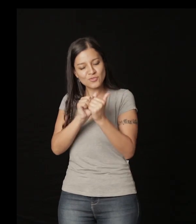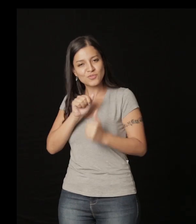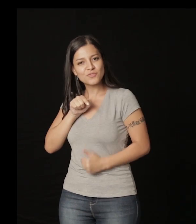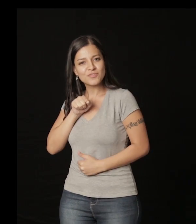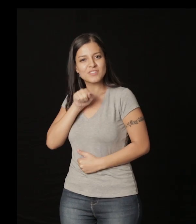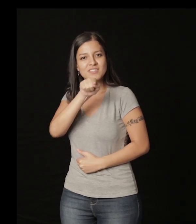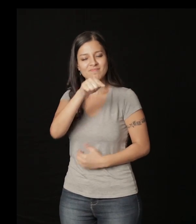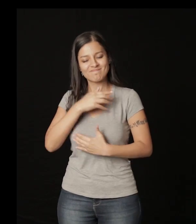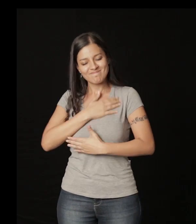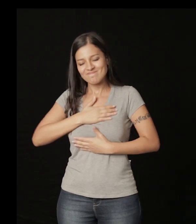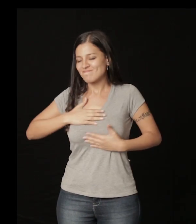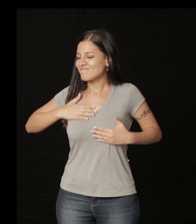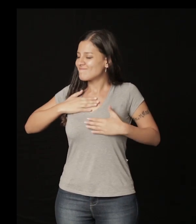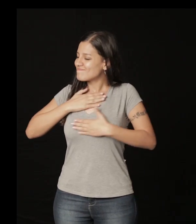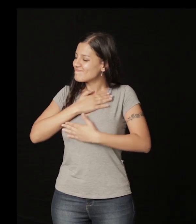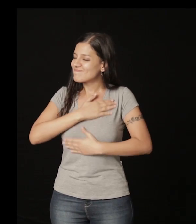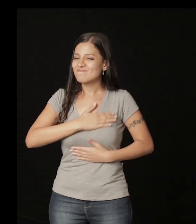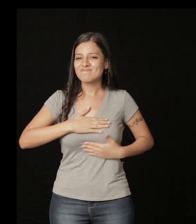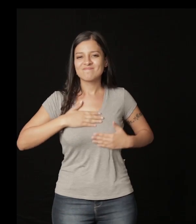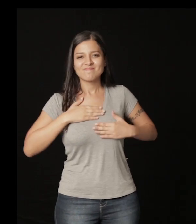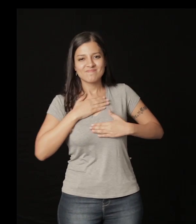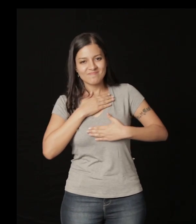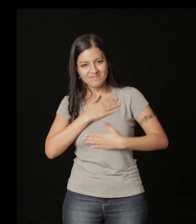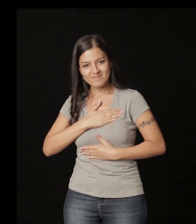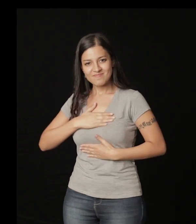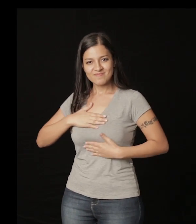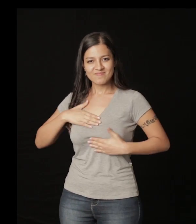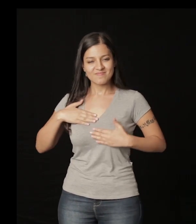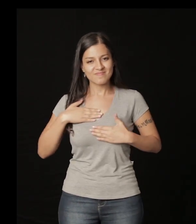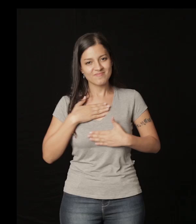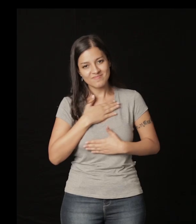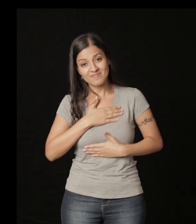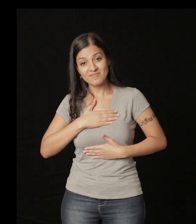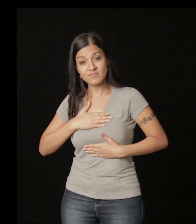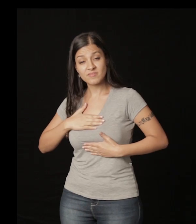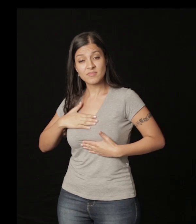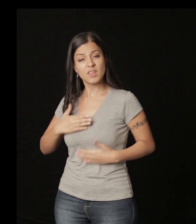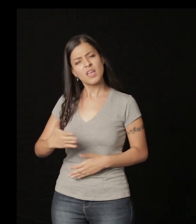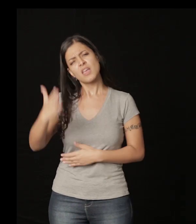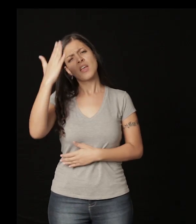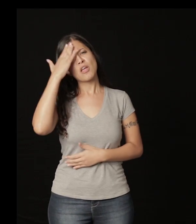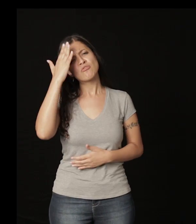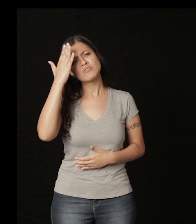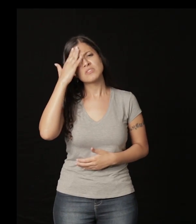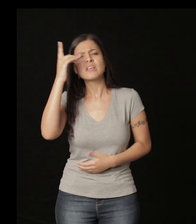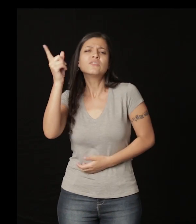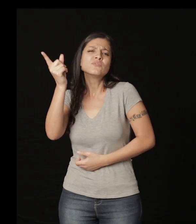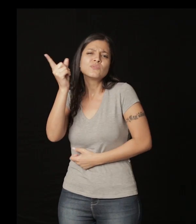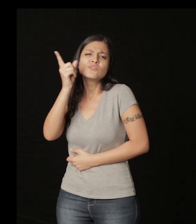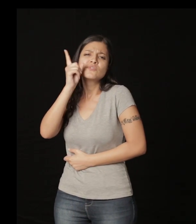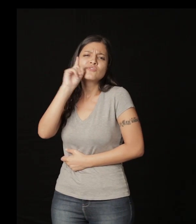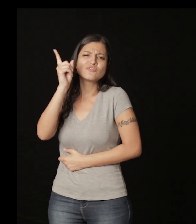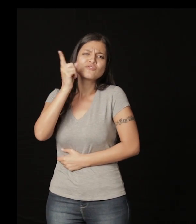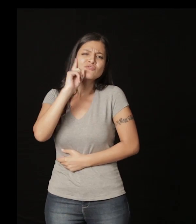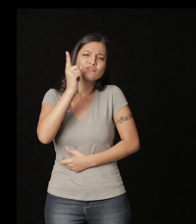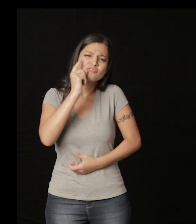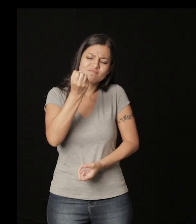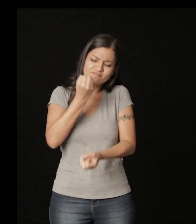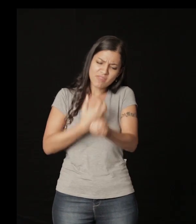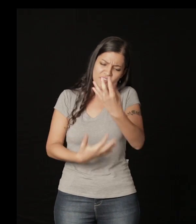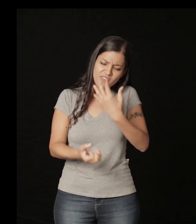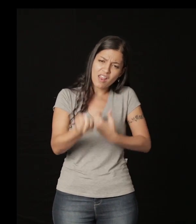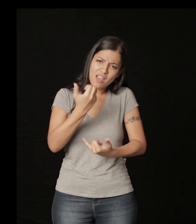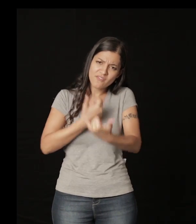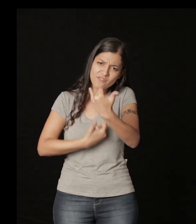I wanna be everything and more. And I know every day I say